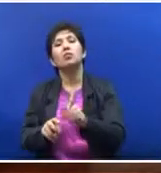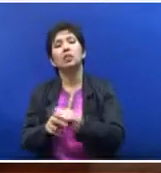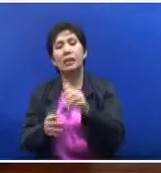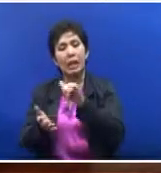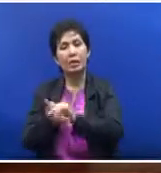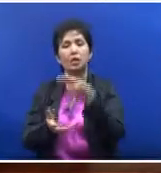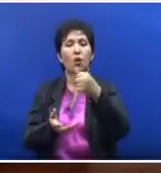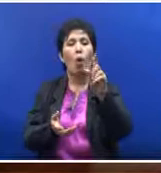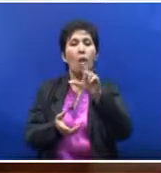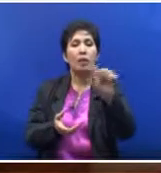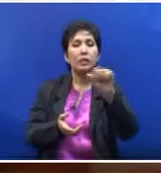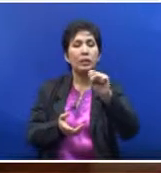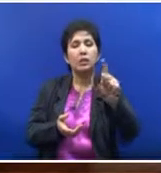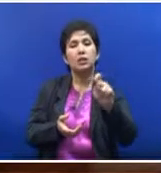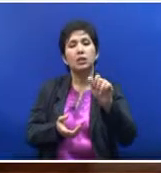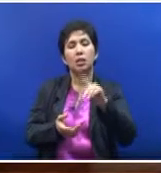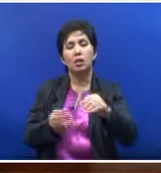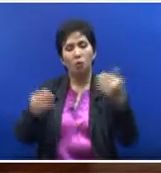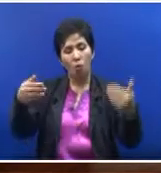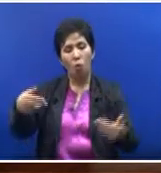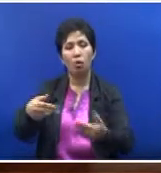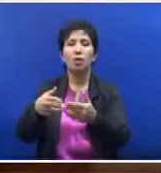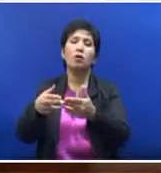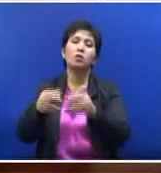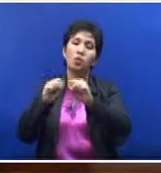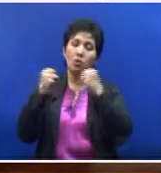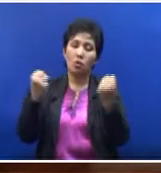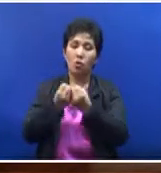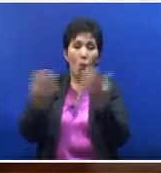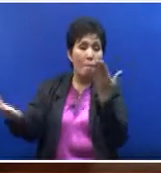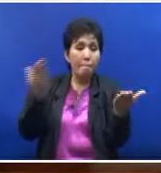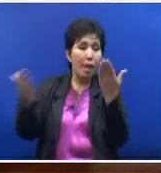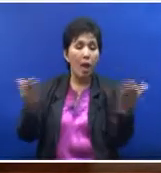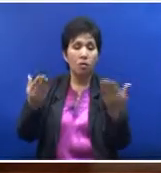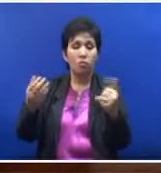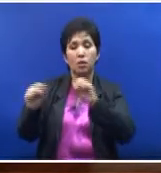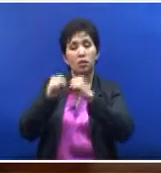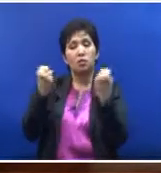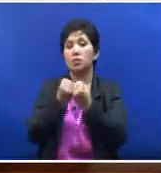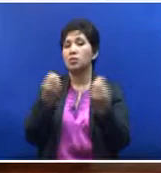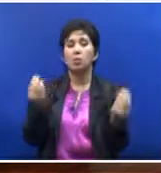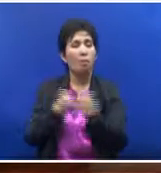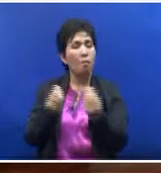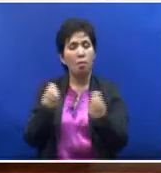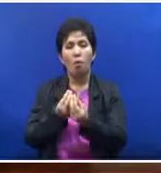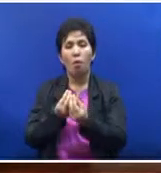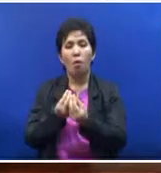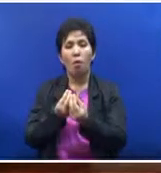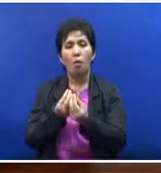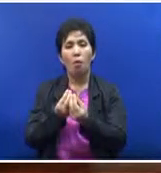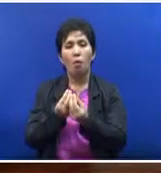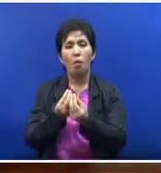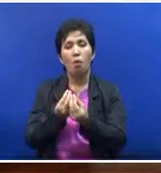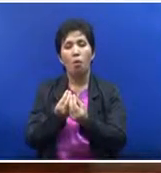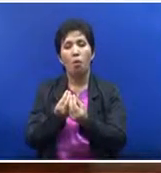holistic in nature. Compared to sociological method, which is more specific.